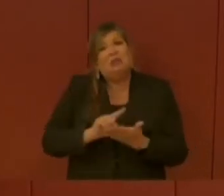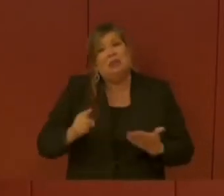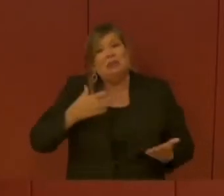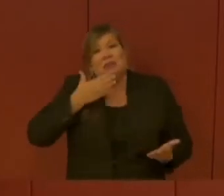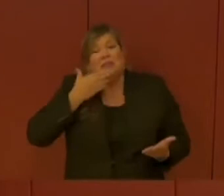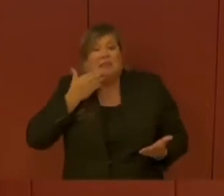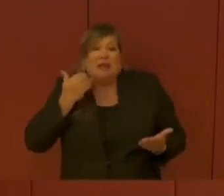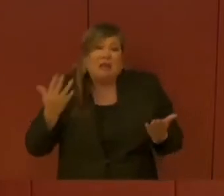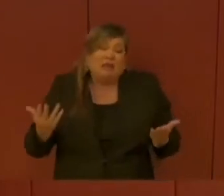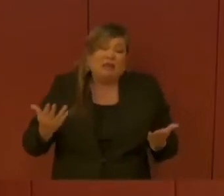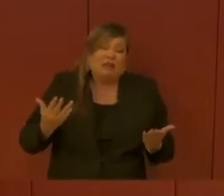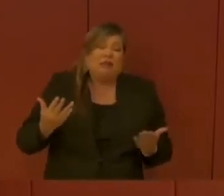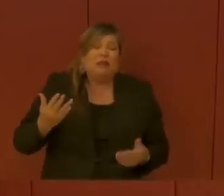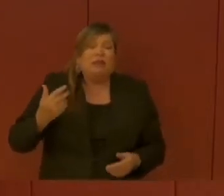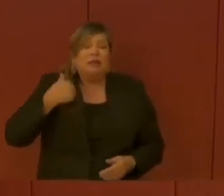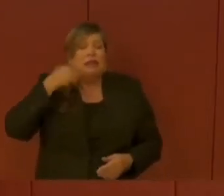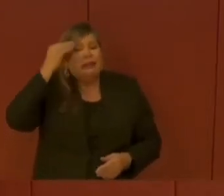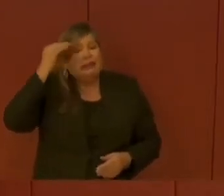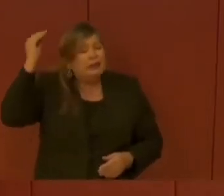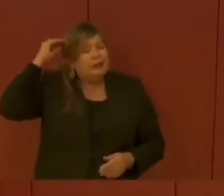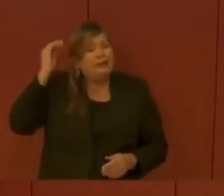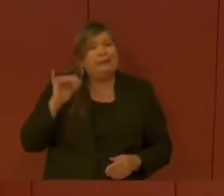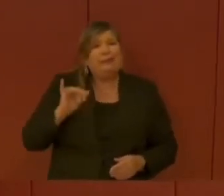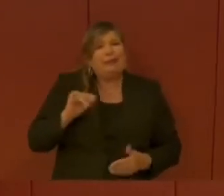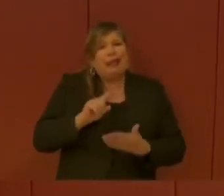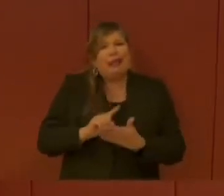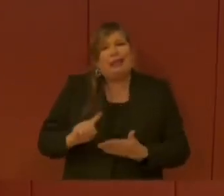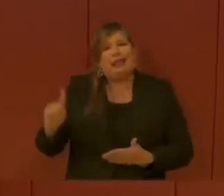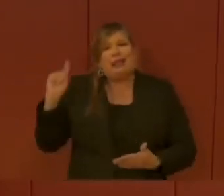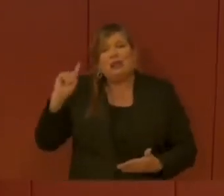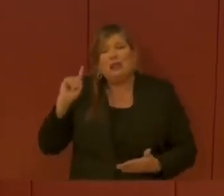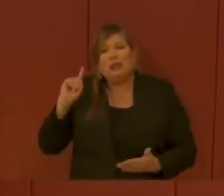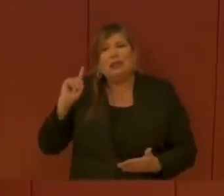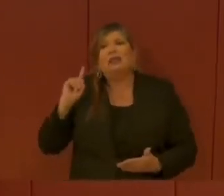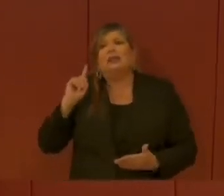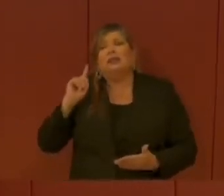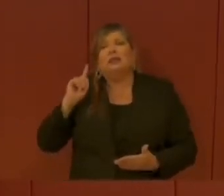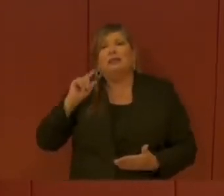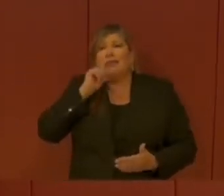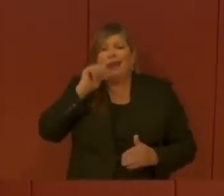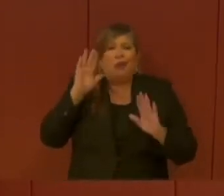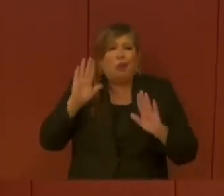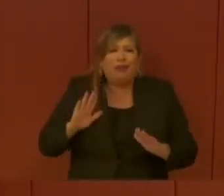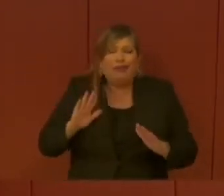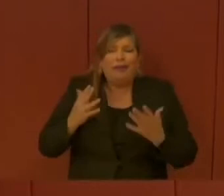also mindful that it didn't go as well last week as everybody. I get that. And so